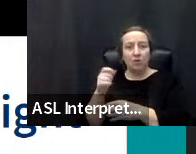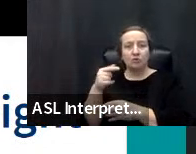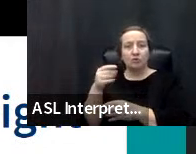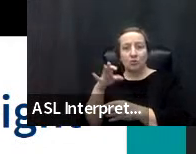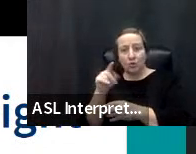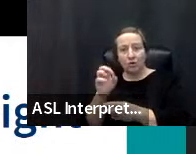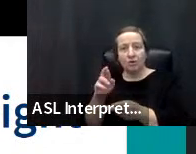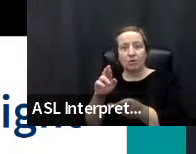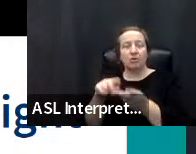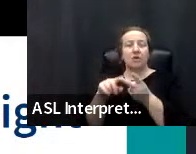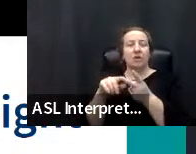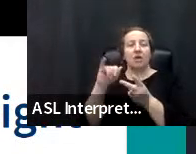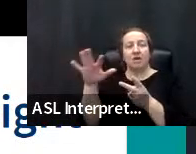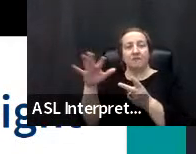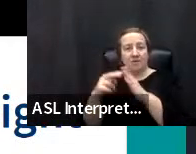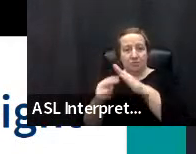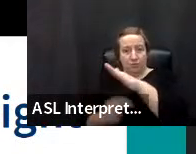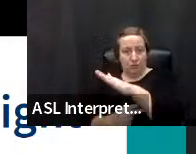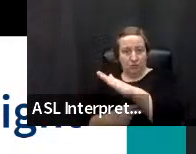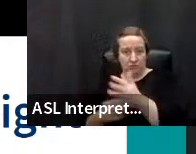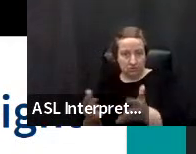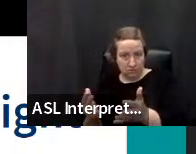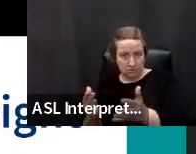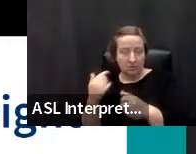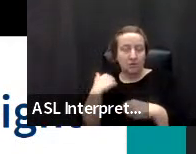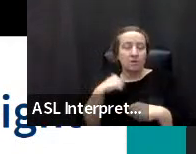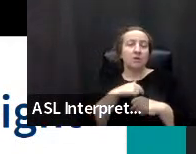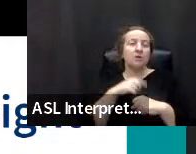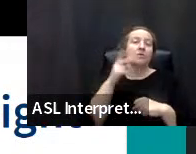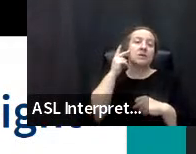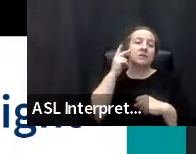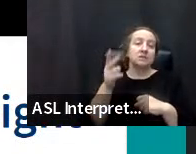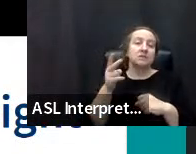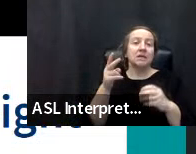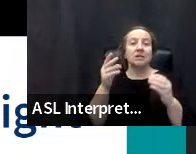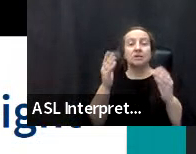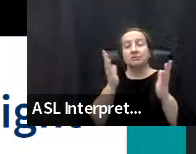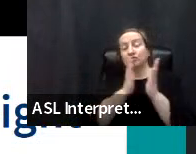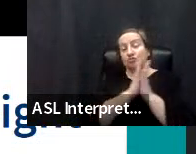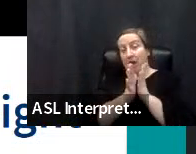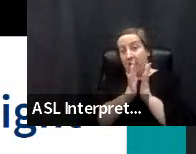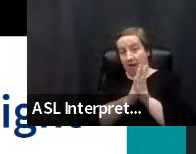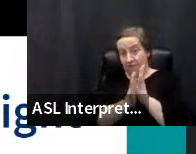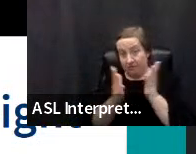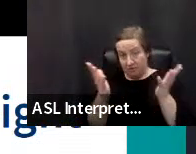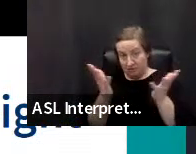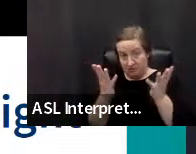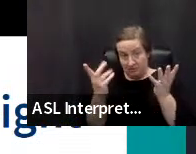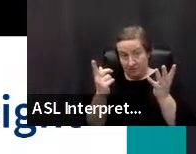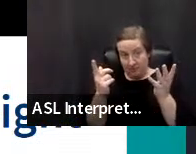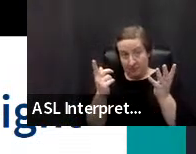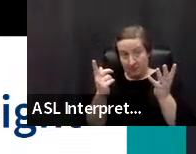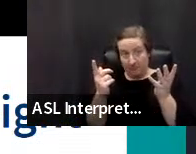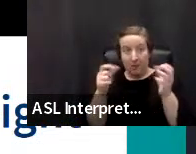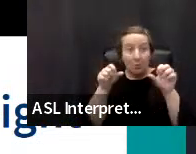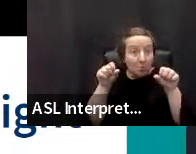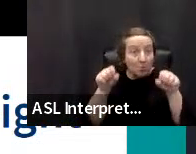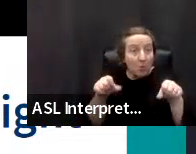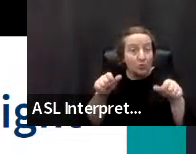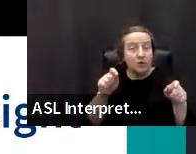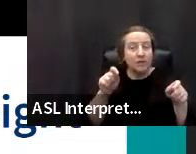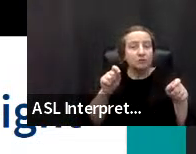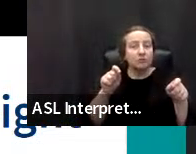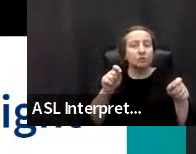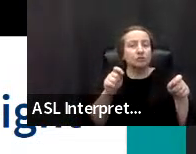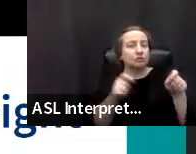bridge. So what we're seeing in traffic patterns has a potential to